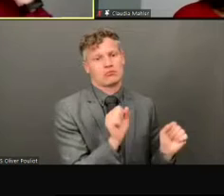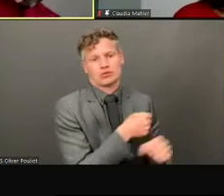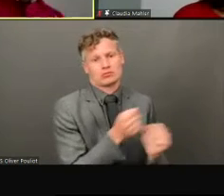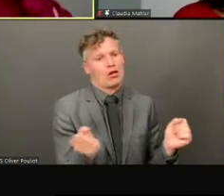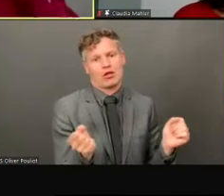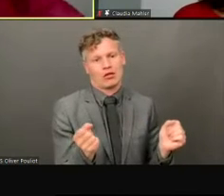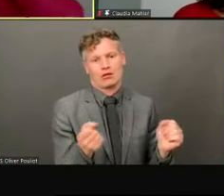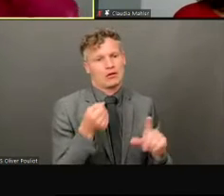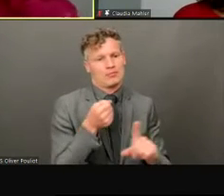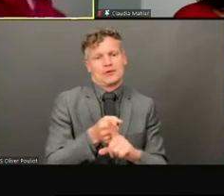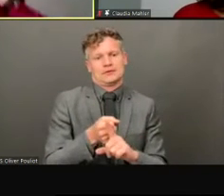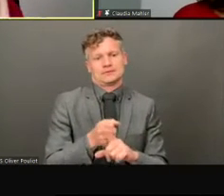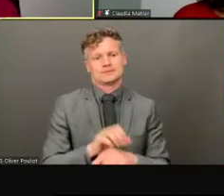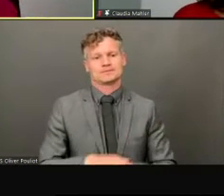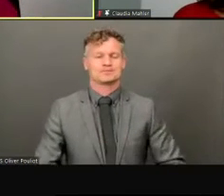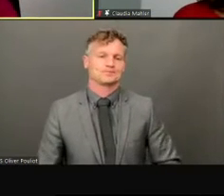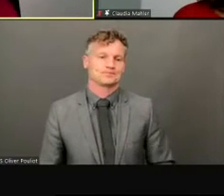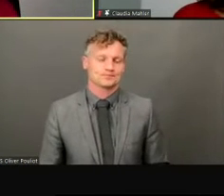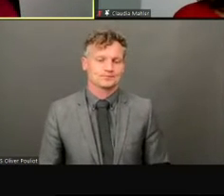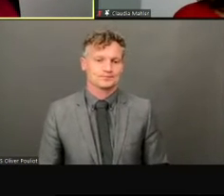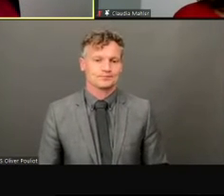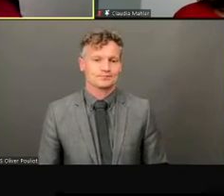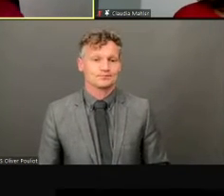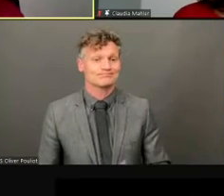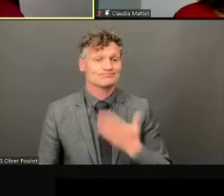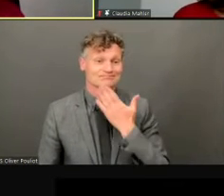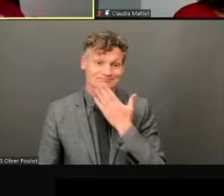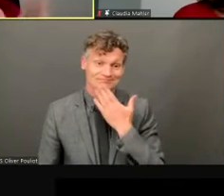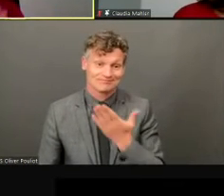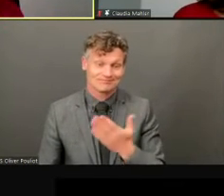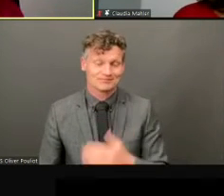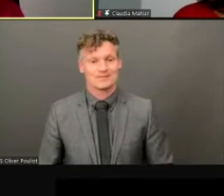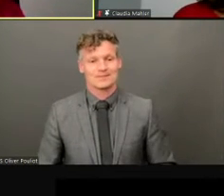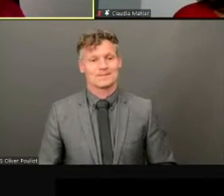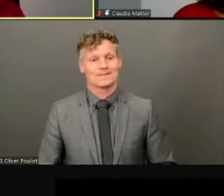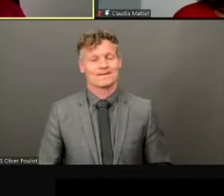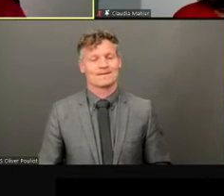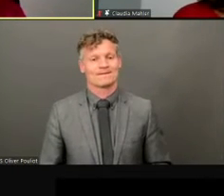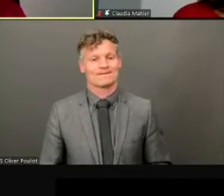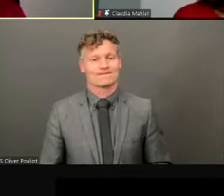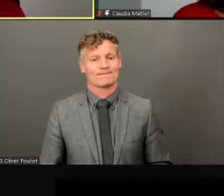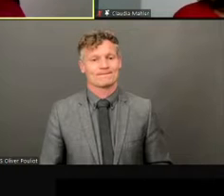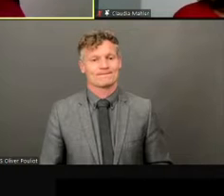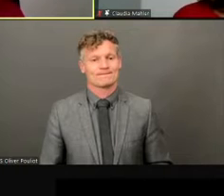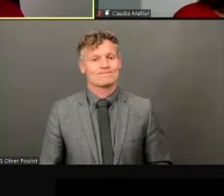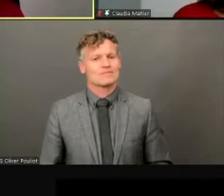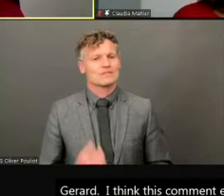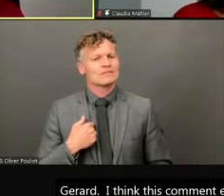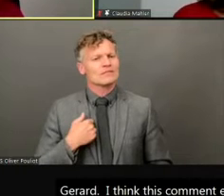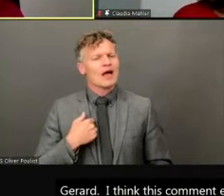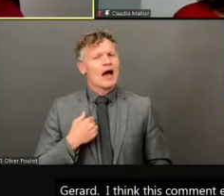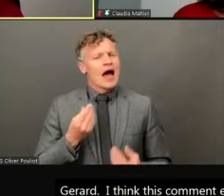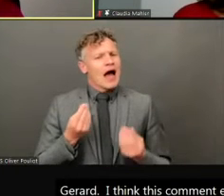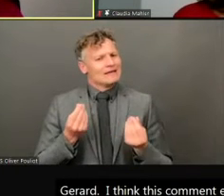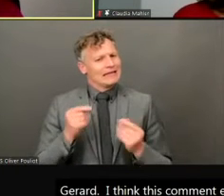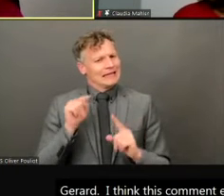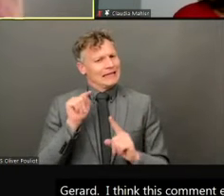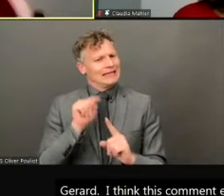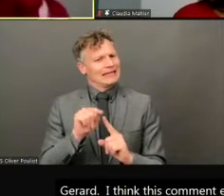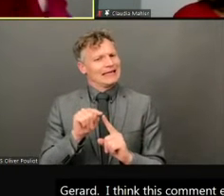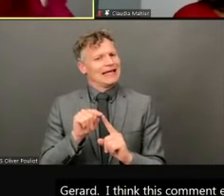Thanks, Jared. And I think this comment even goes perhaps beyond the specifics of access to justice when it came